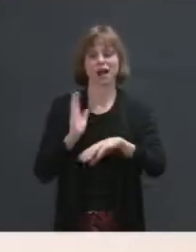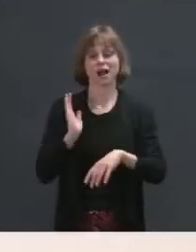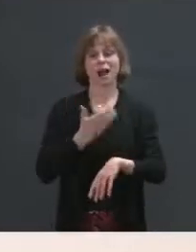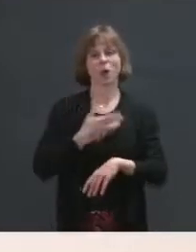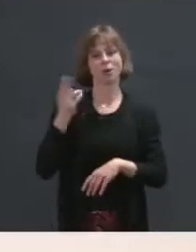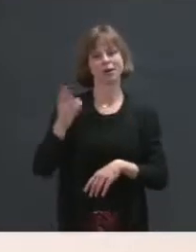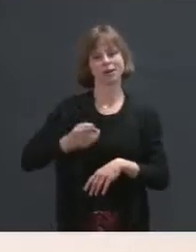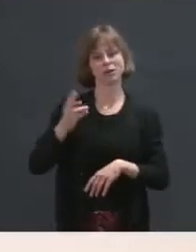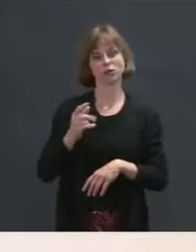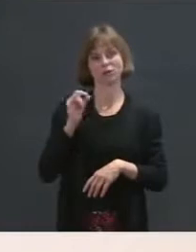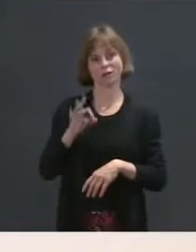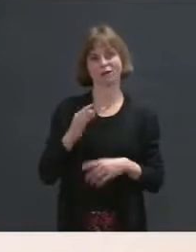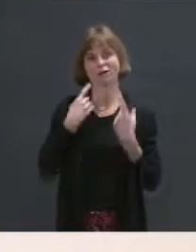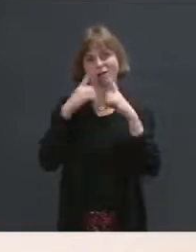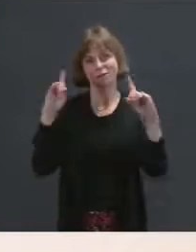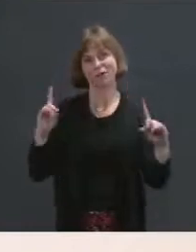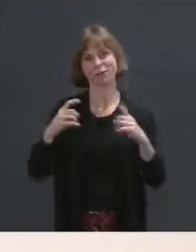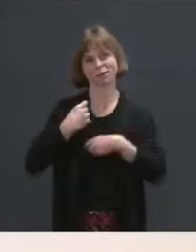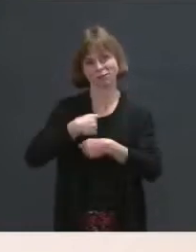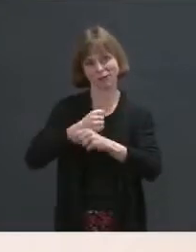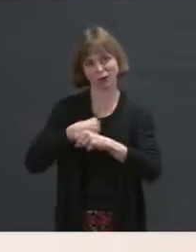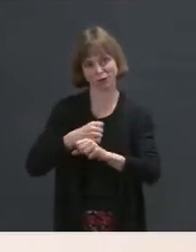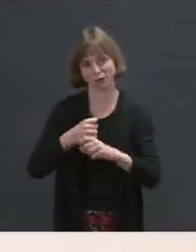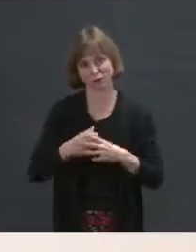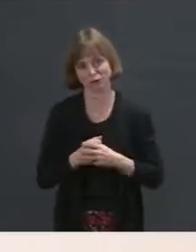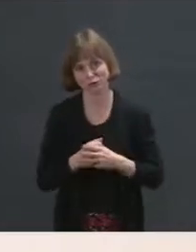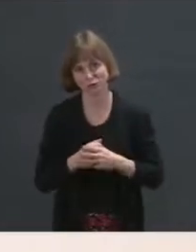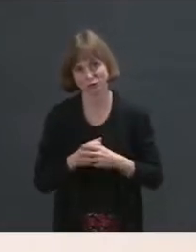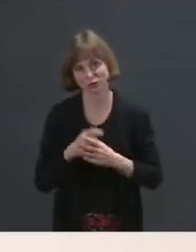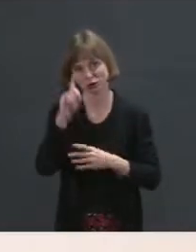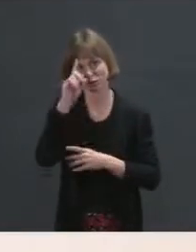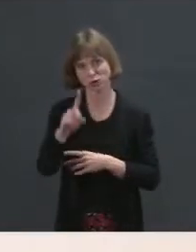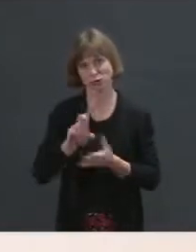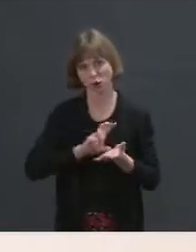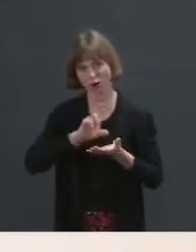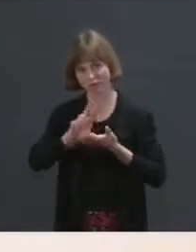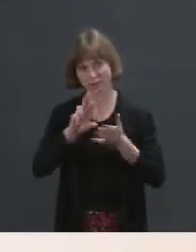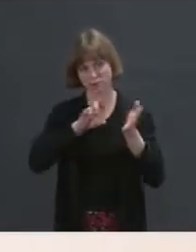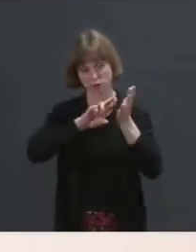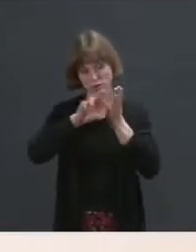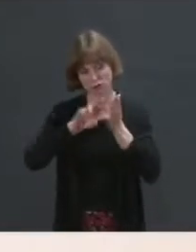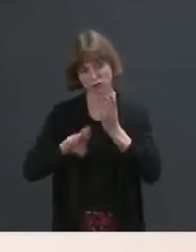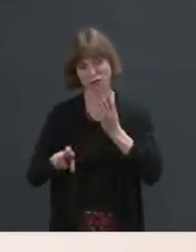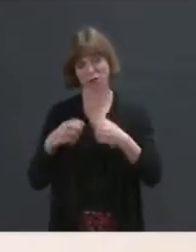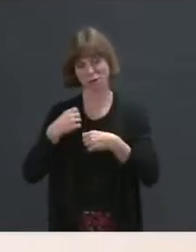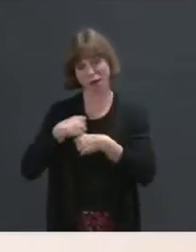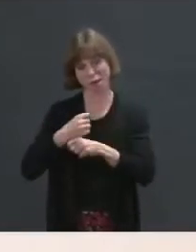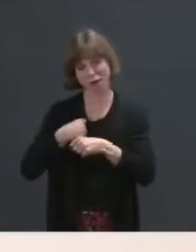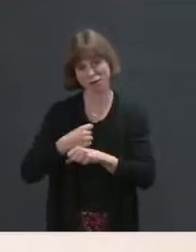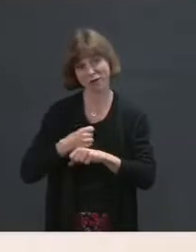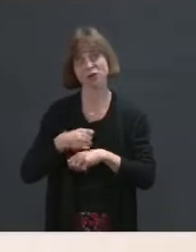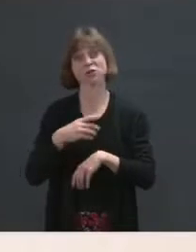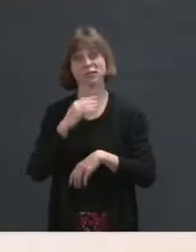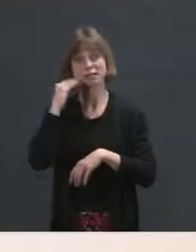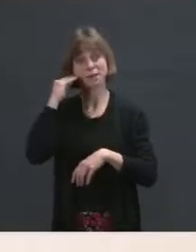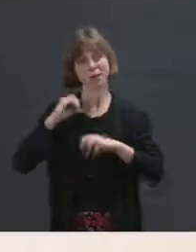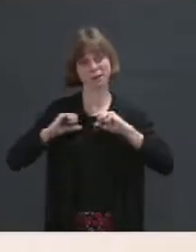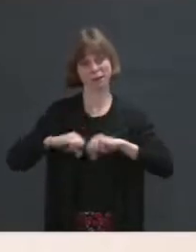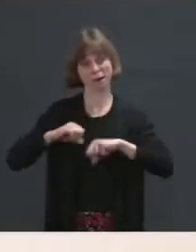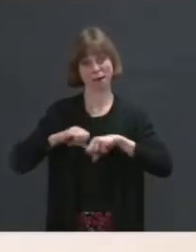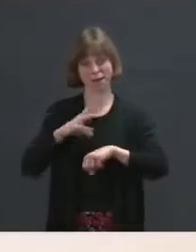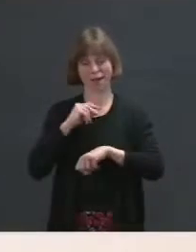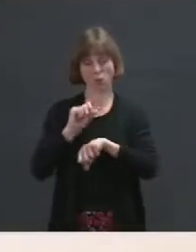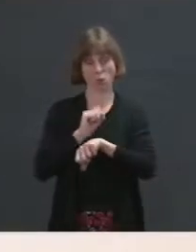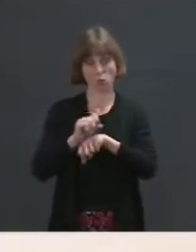for broad-based economic growth. Smart investments in research, manufacturing, domestic capacity, and our workforce has